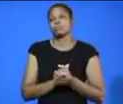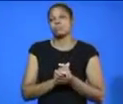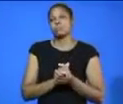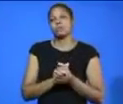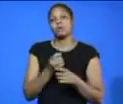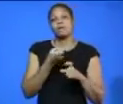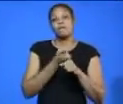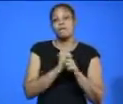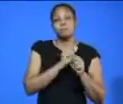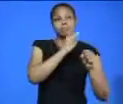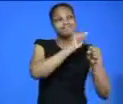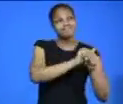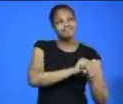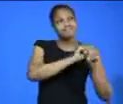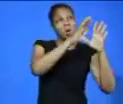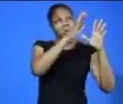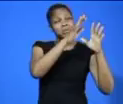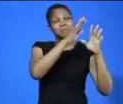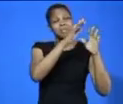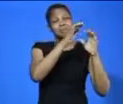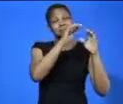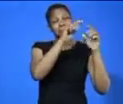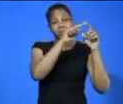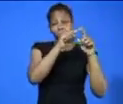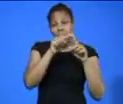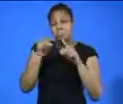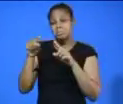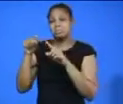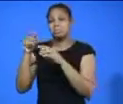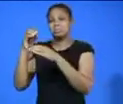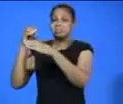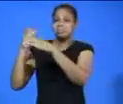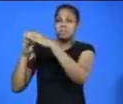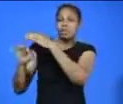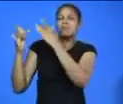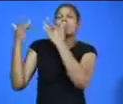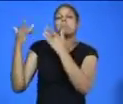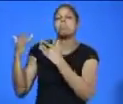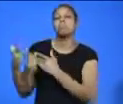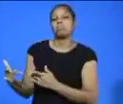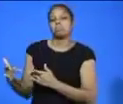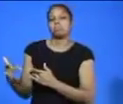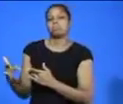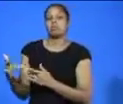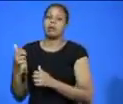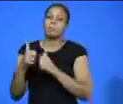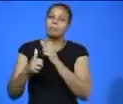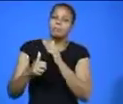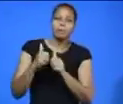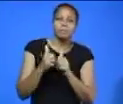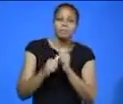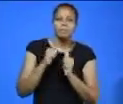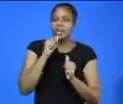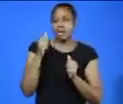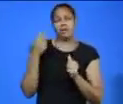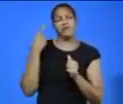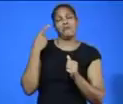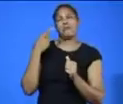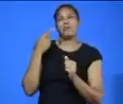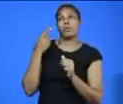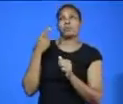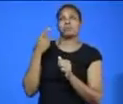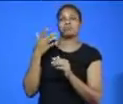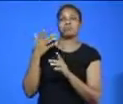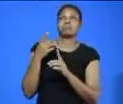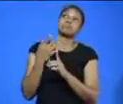From Carmel to the cave are issues not just for his time, but